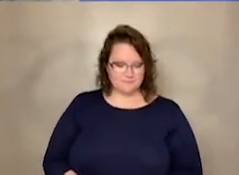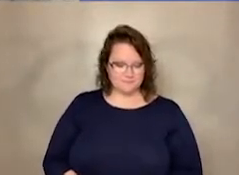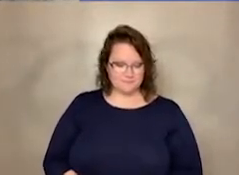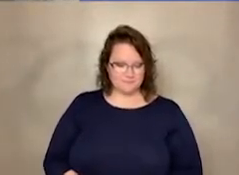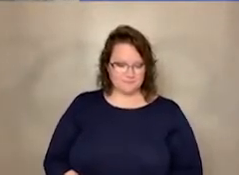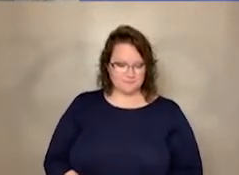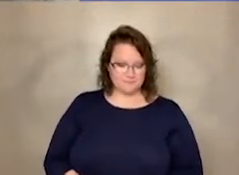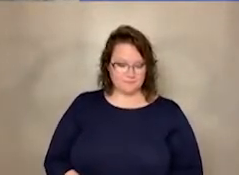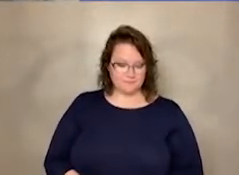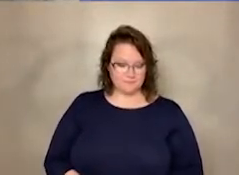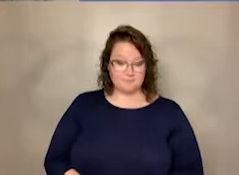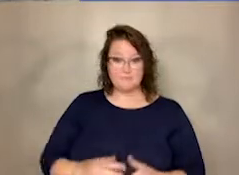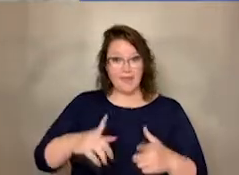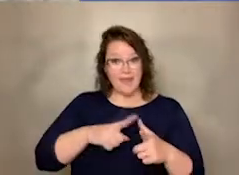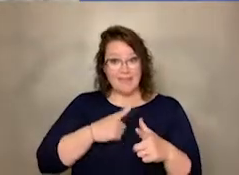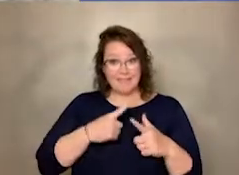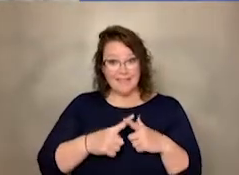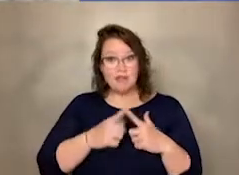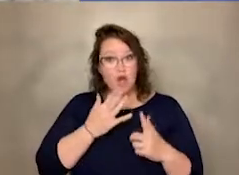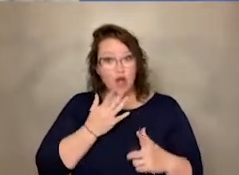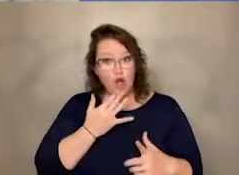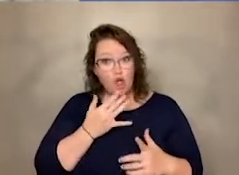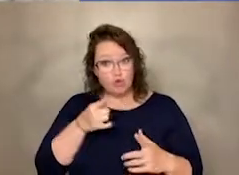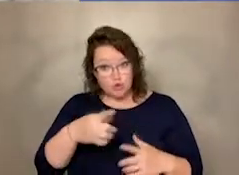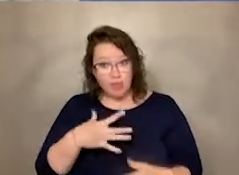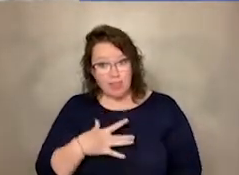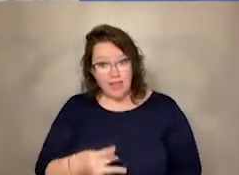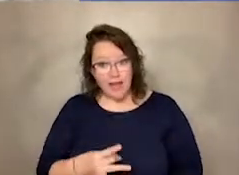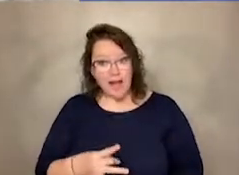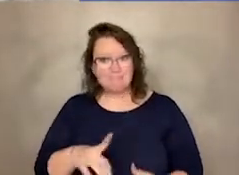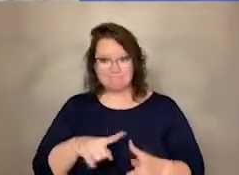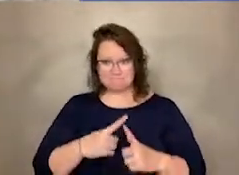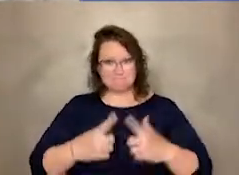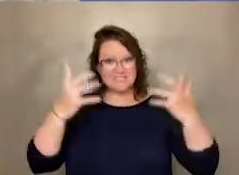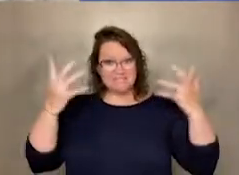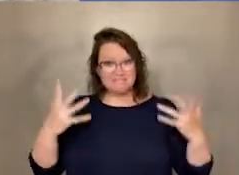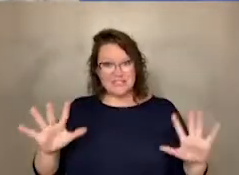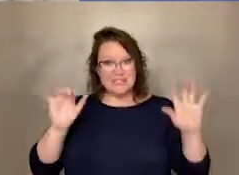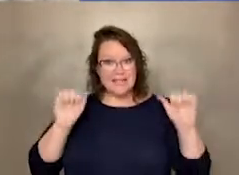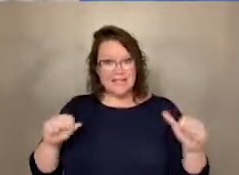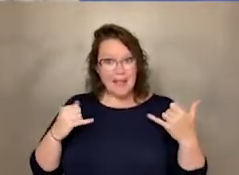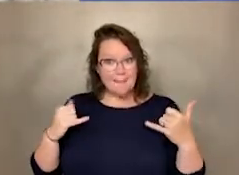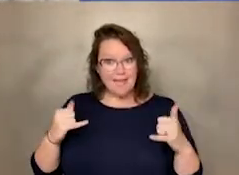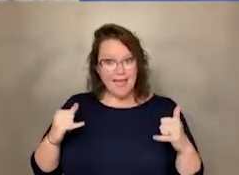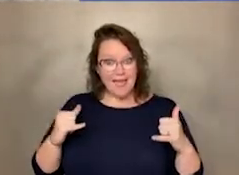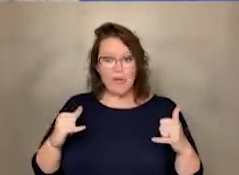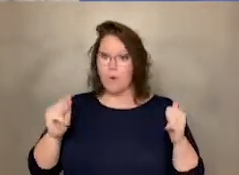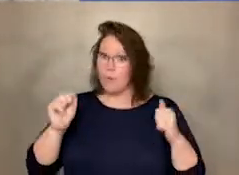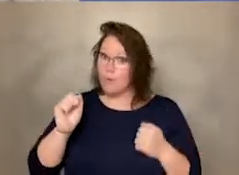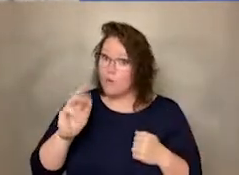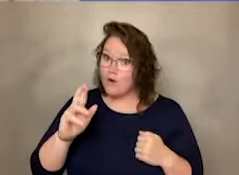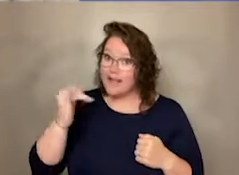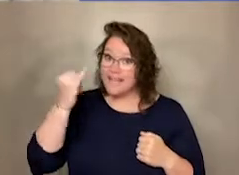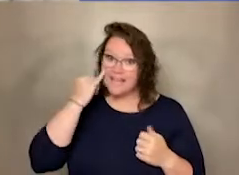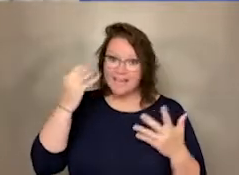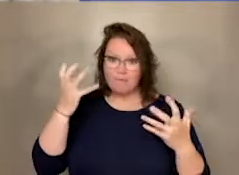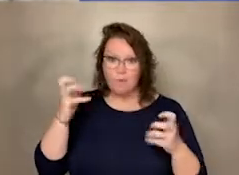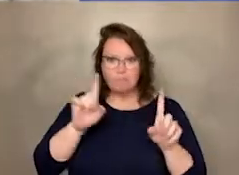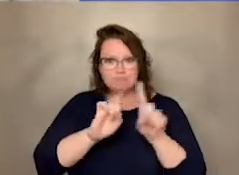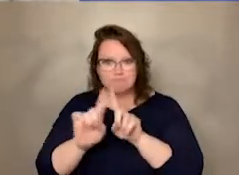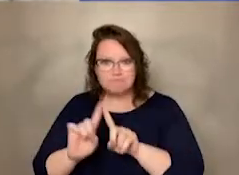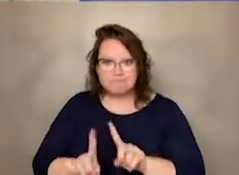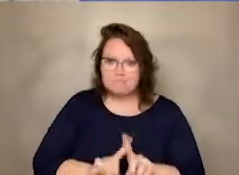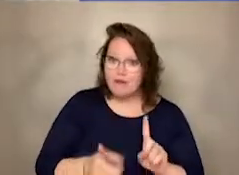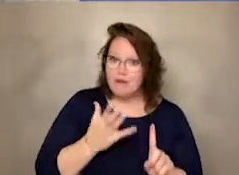And when you have the color yellow that you like, then you are done. Or if you want to use multiple